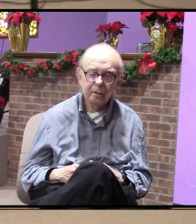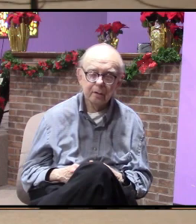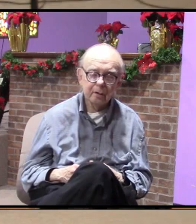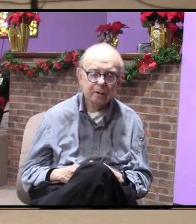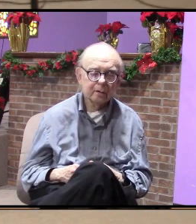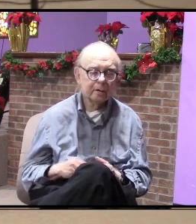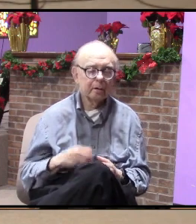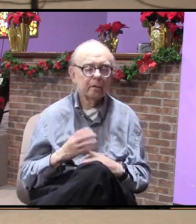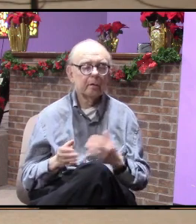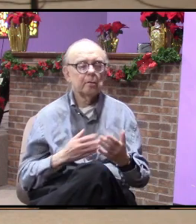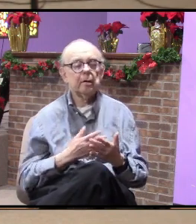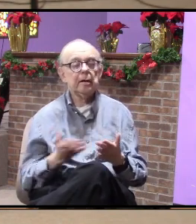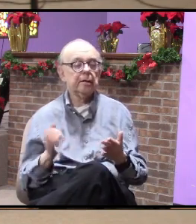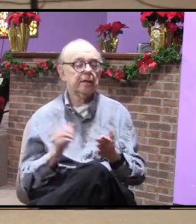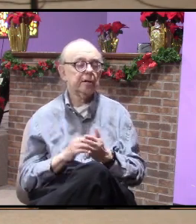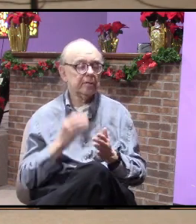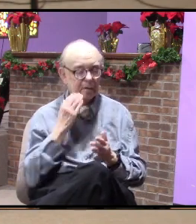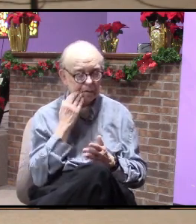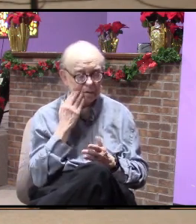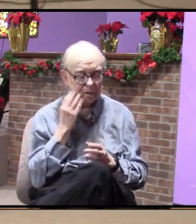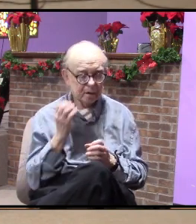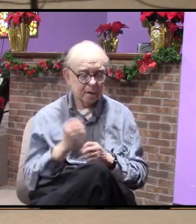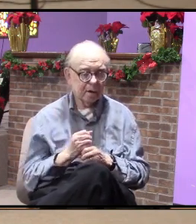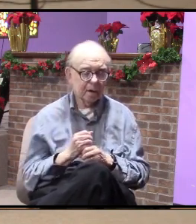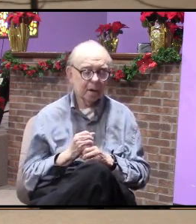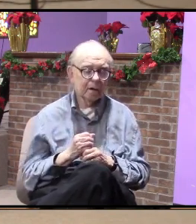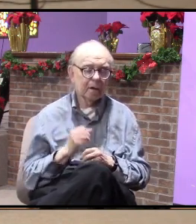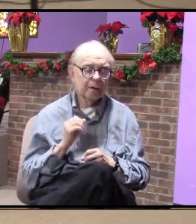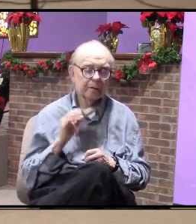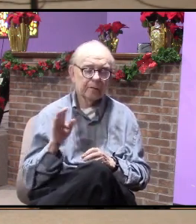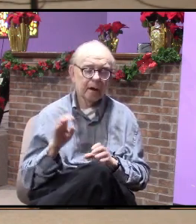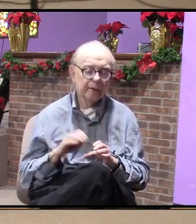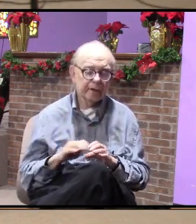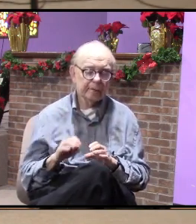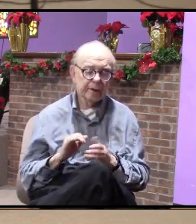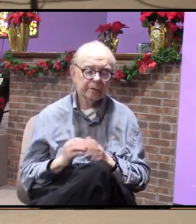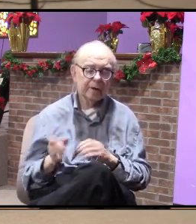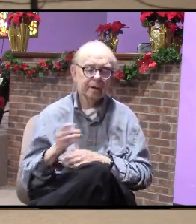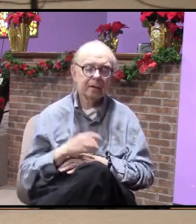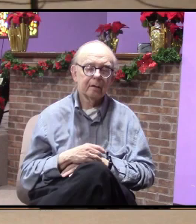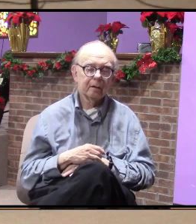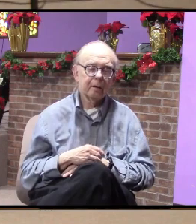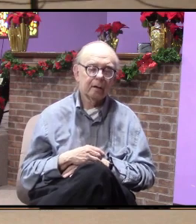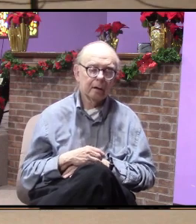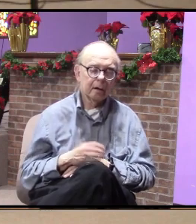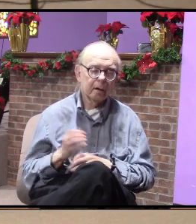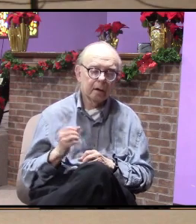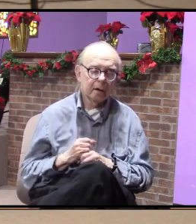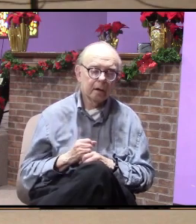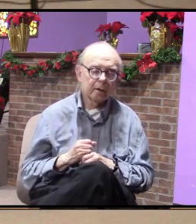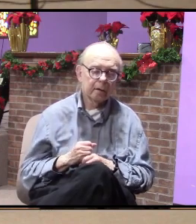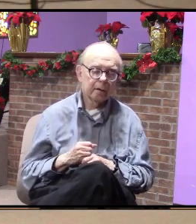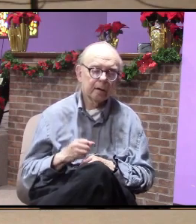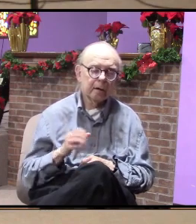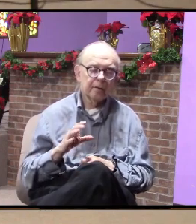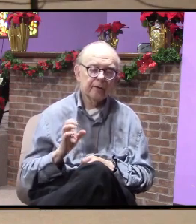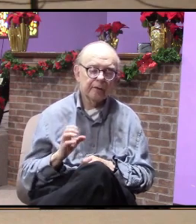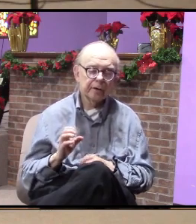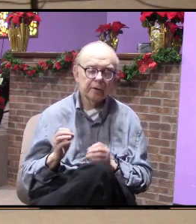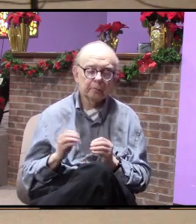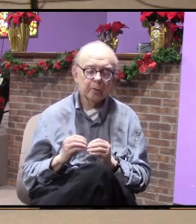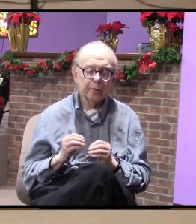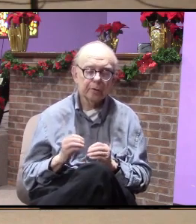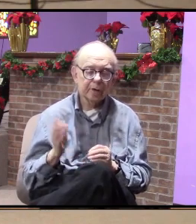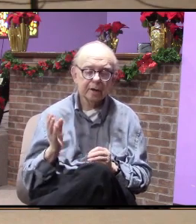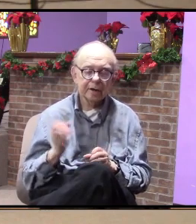So the next thing you know, you've gotten through 5 emails that day, and you've got 500 more you got to get through.